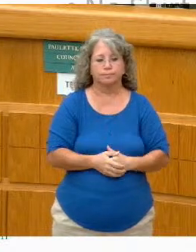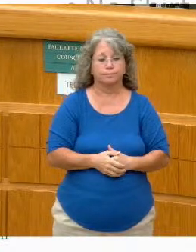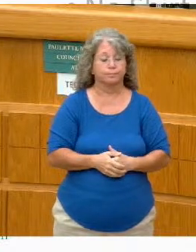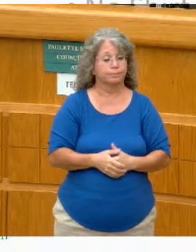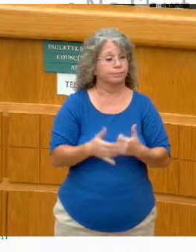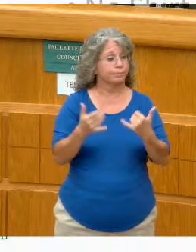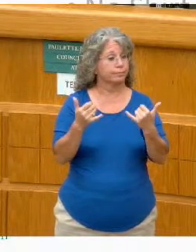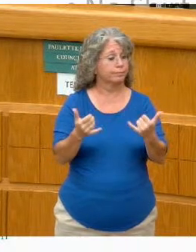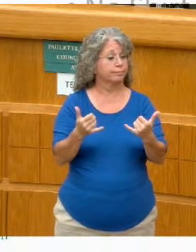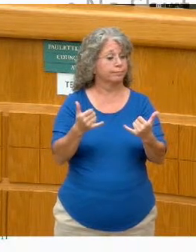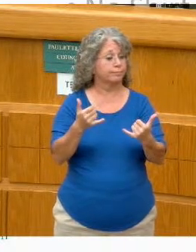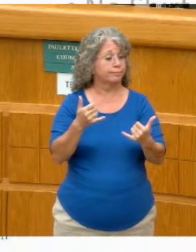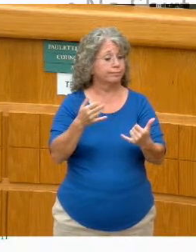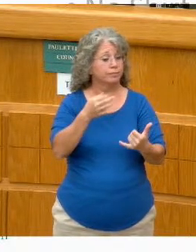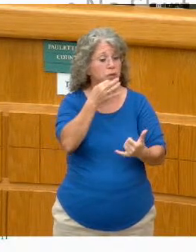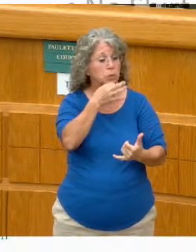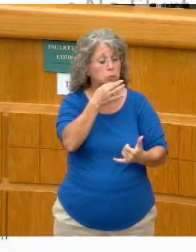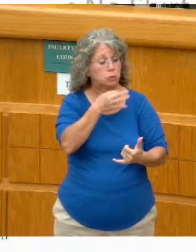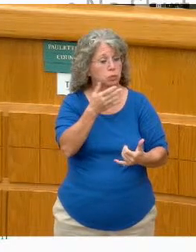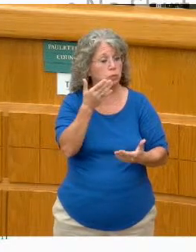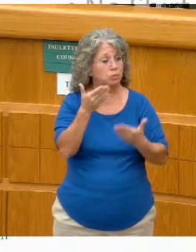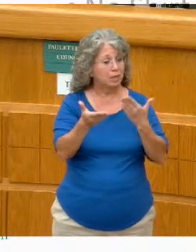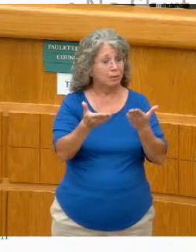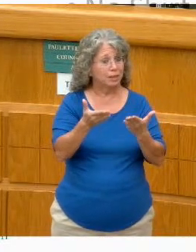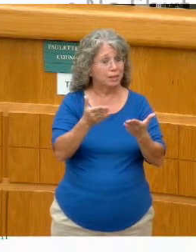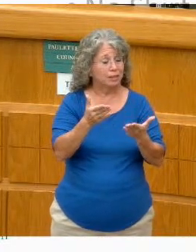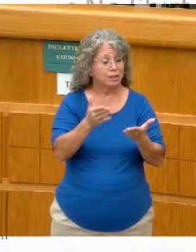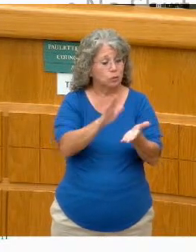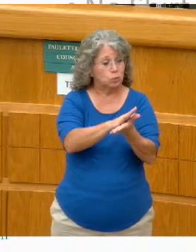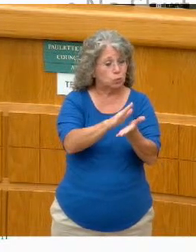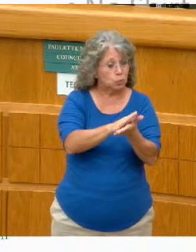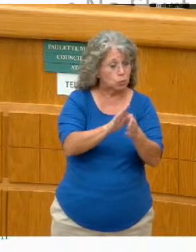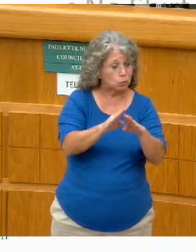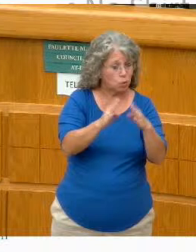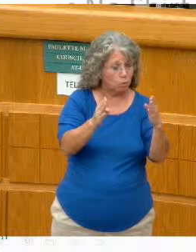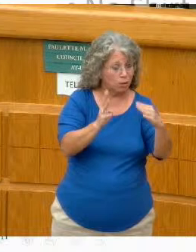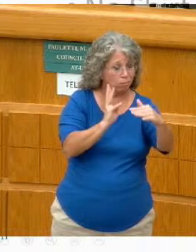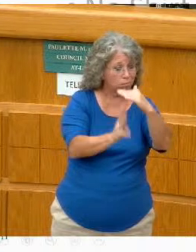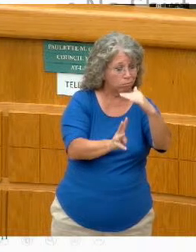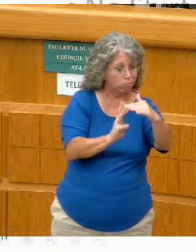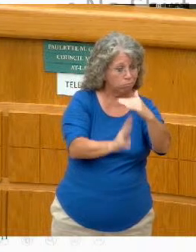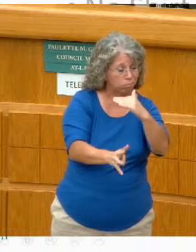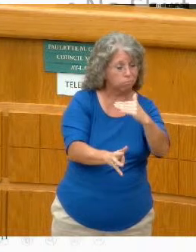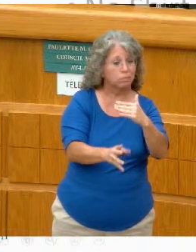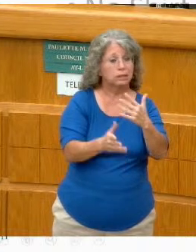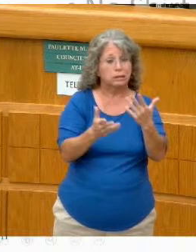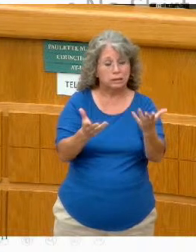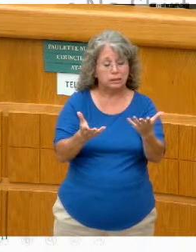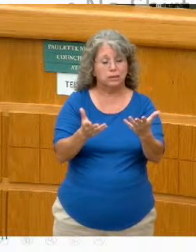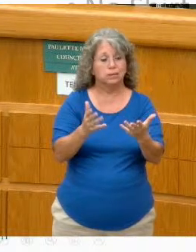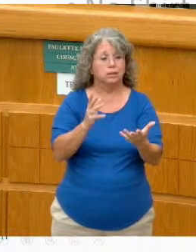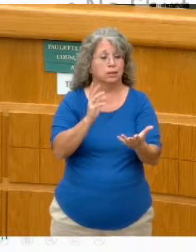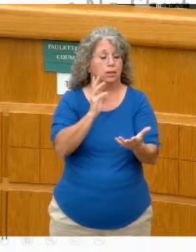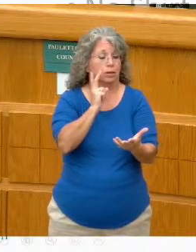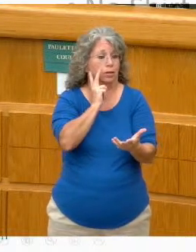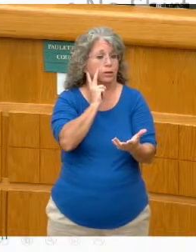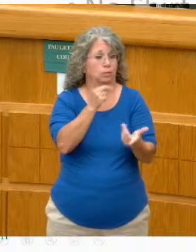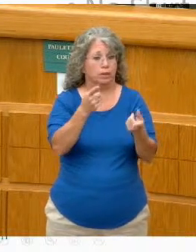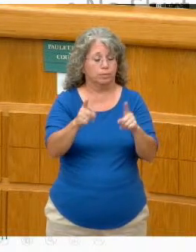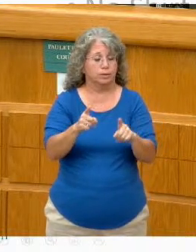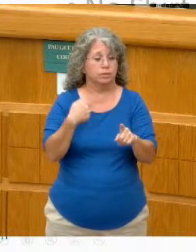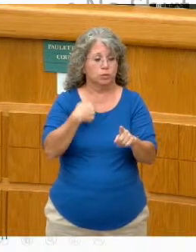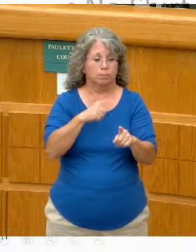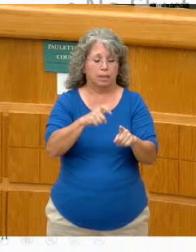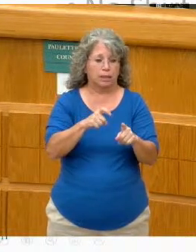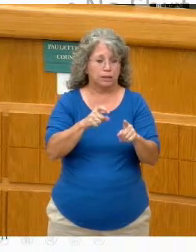coming online, there may be new loopholes that COVID could exploit. So we want to remain vigilant. And remember,